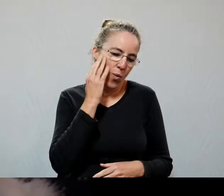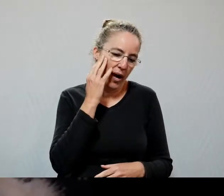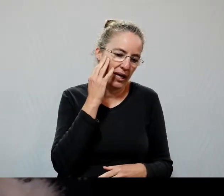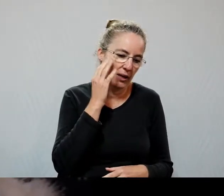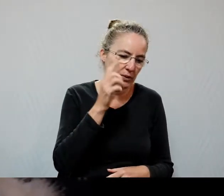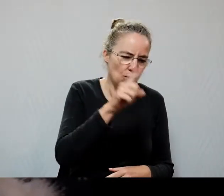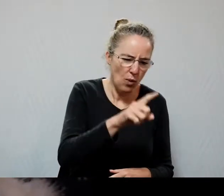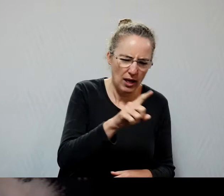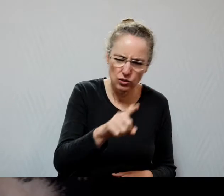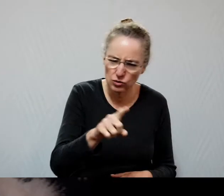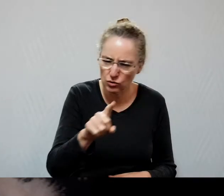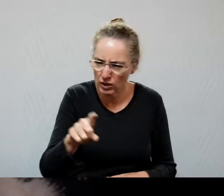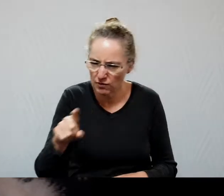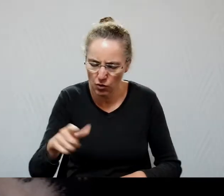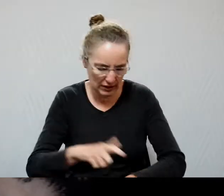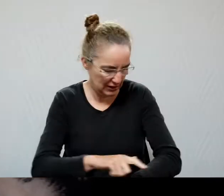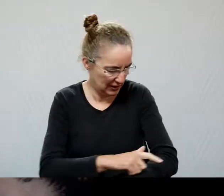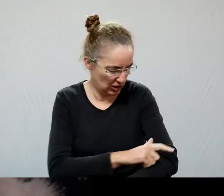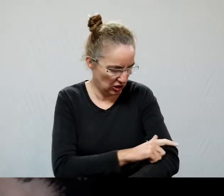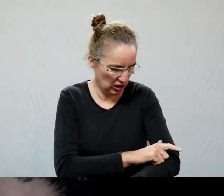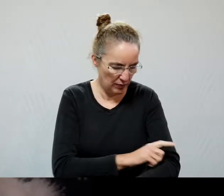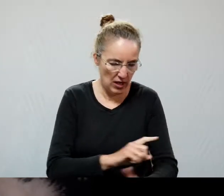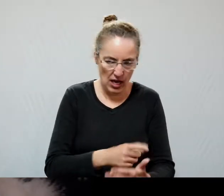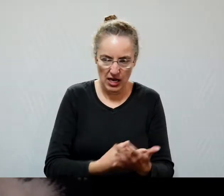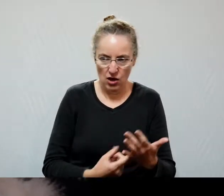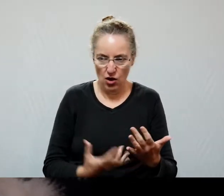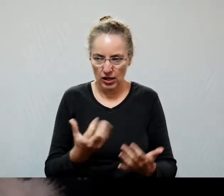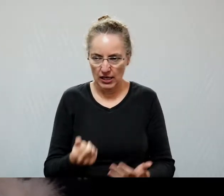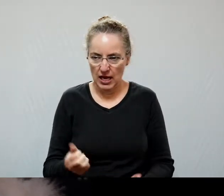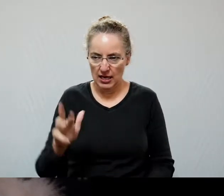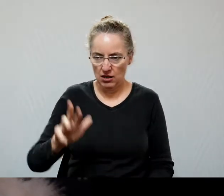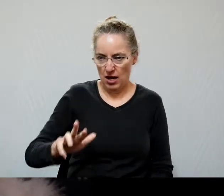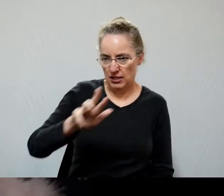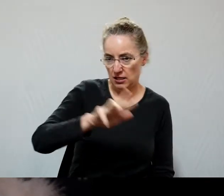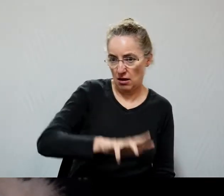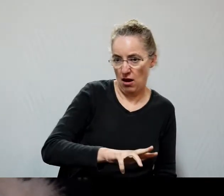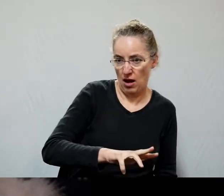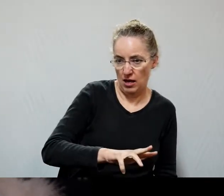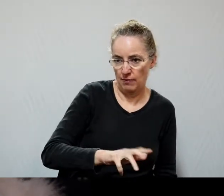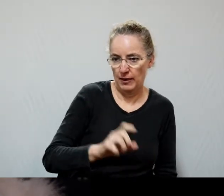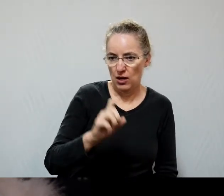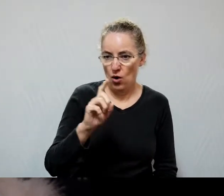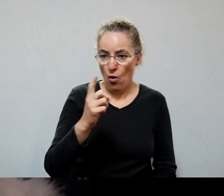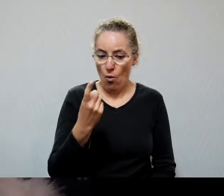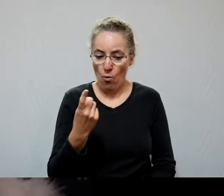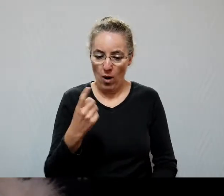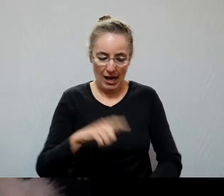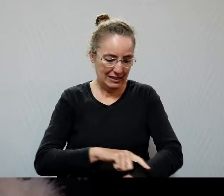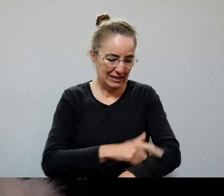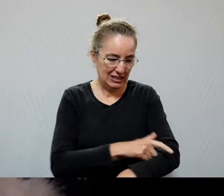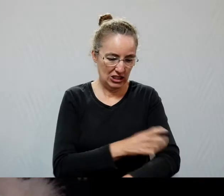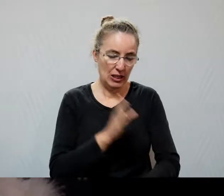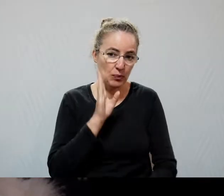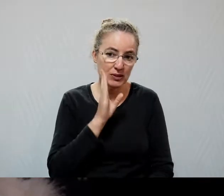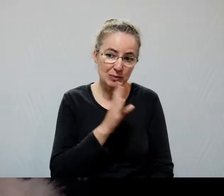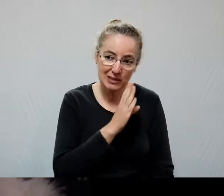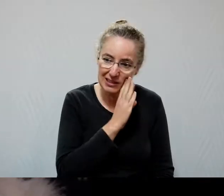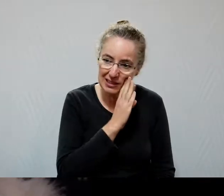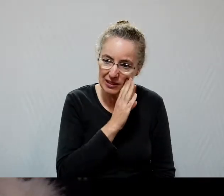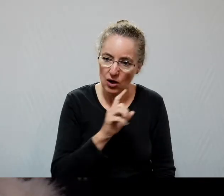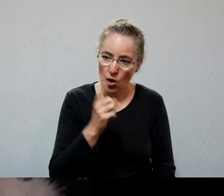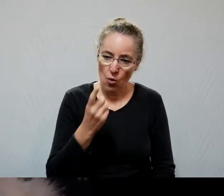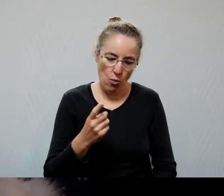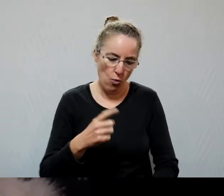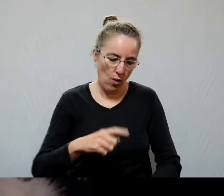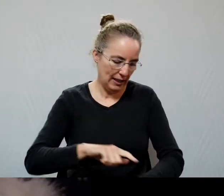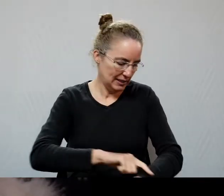his sheep, he only had 99. One sheep was missing. One sheep had